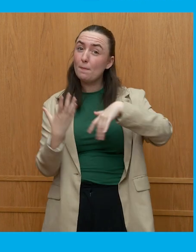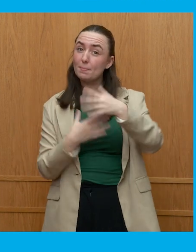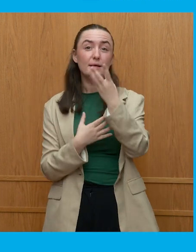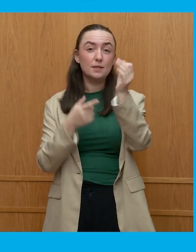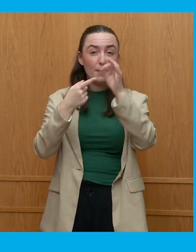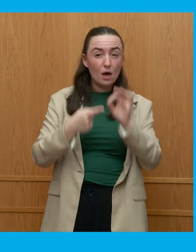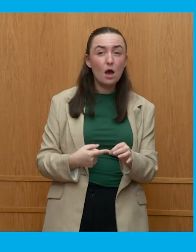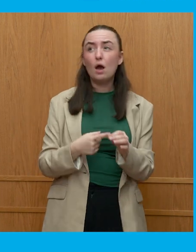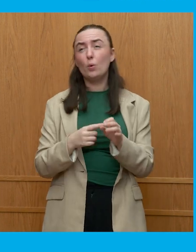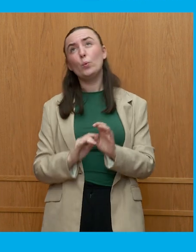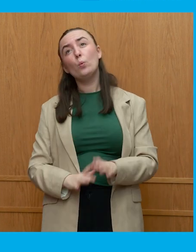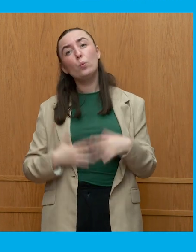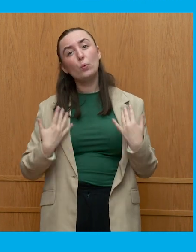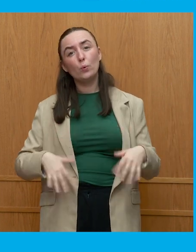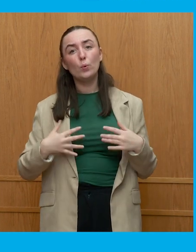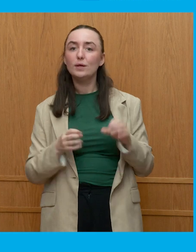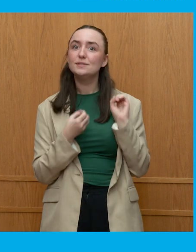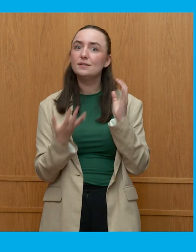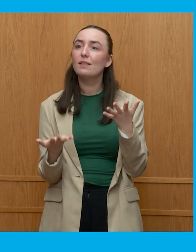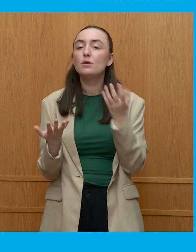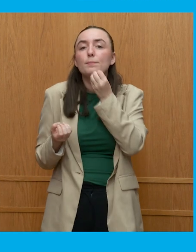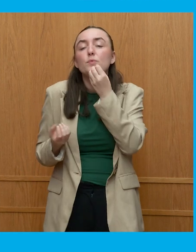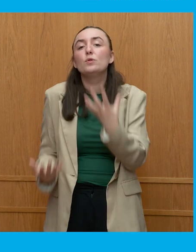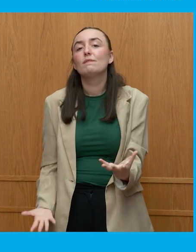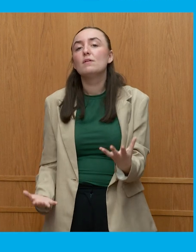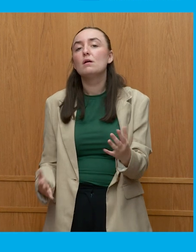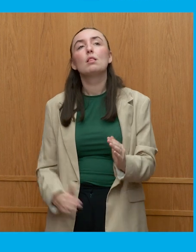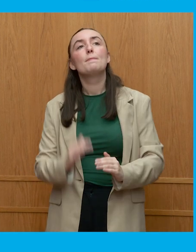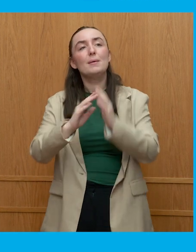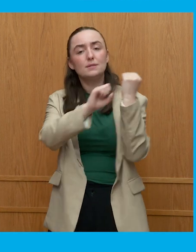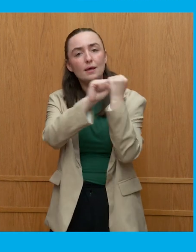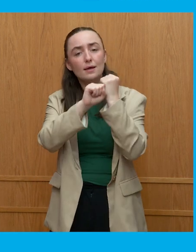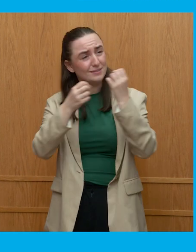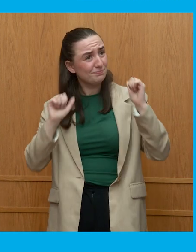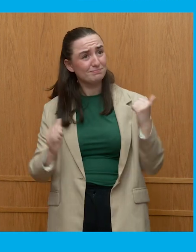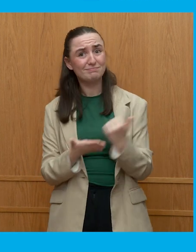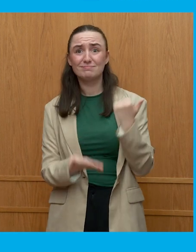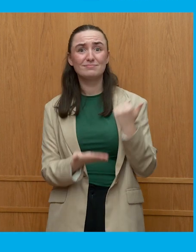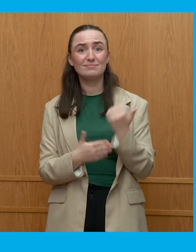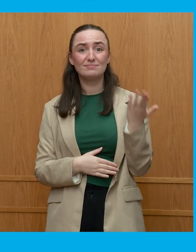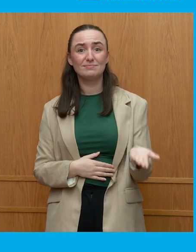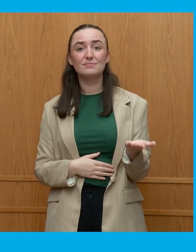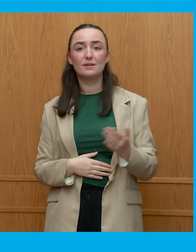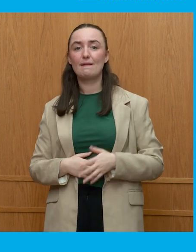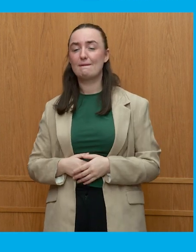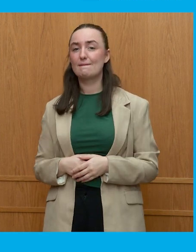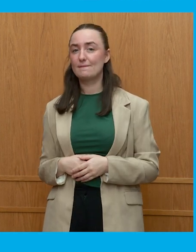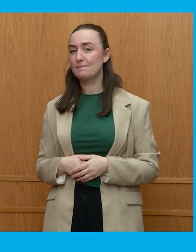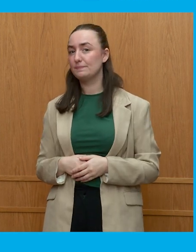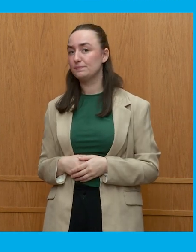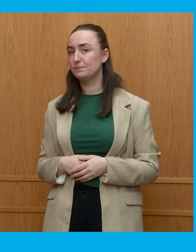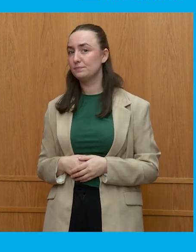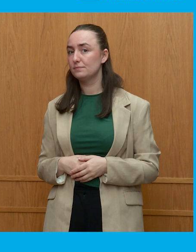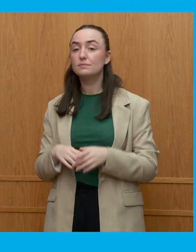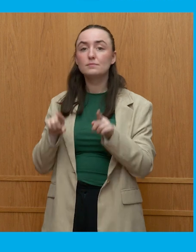and you delivered it so beautifully and so incredibly, I think. In a way also so collective.